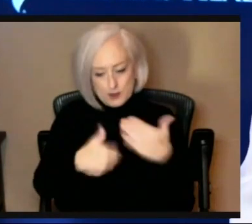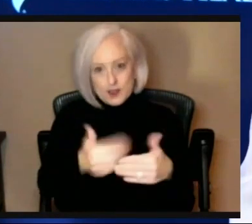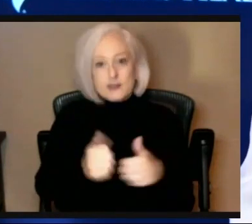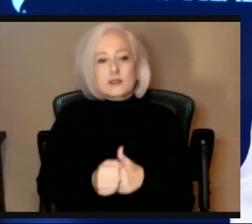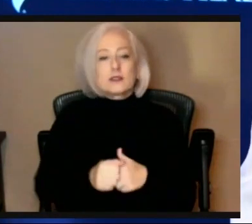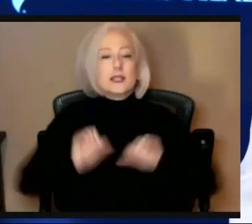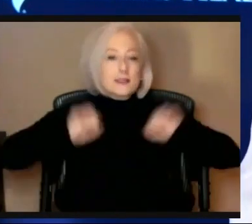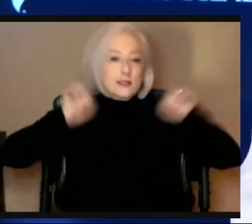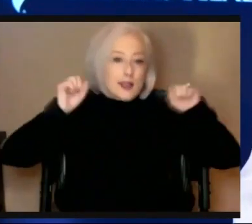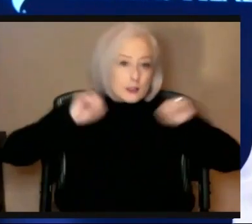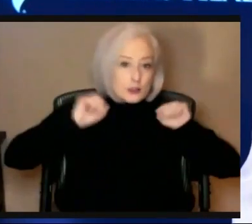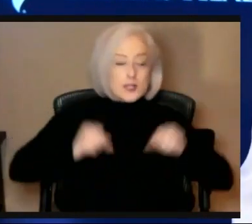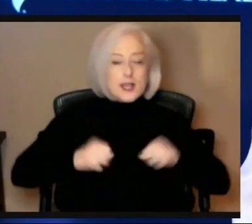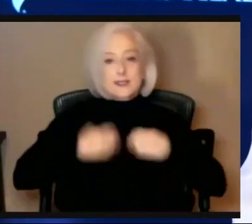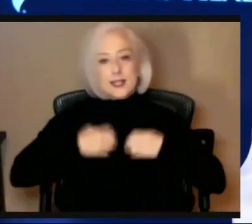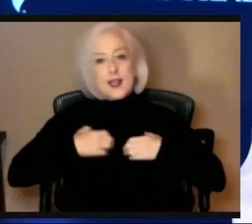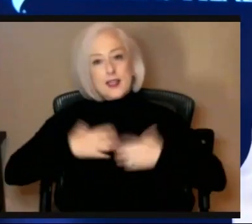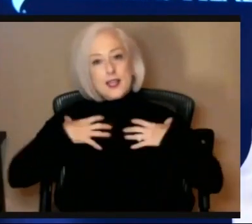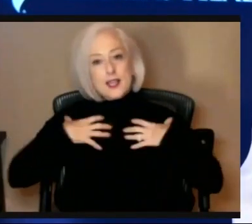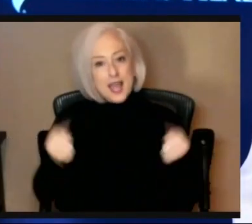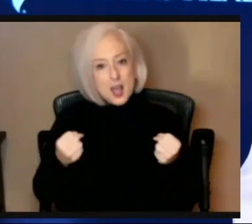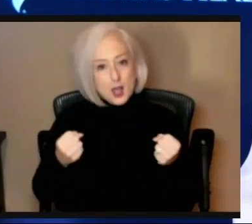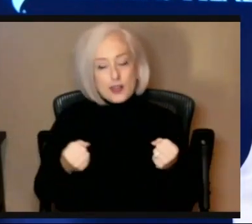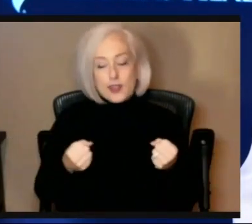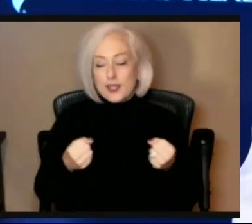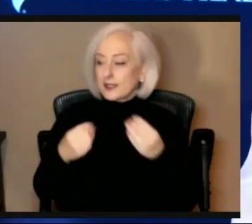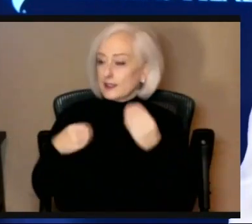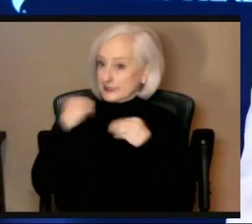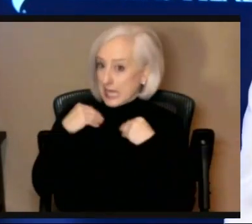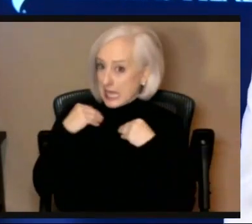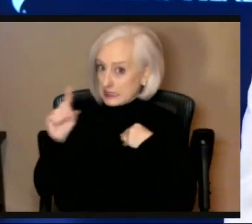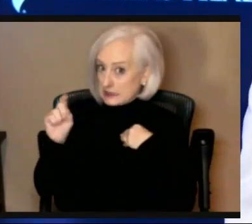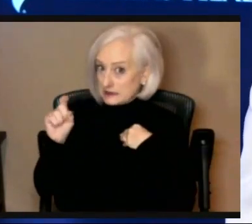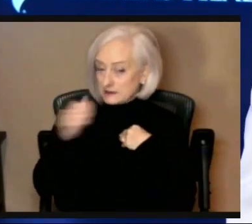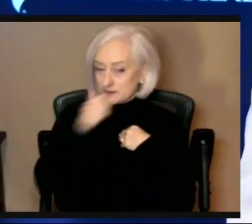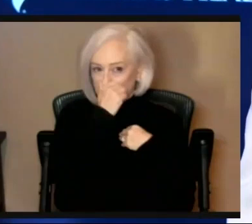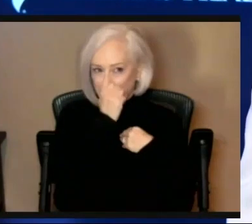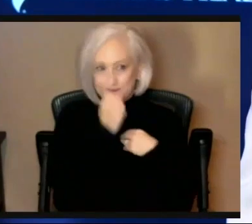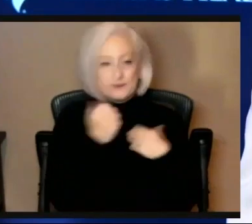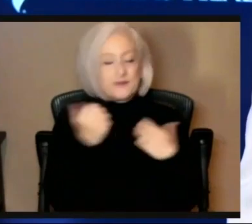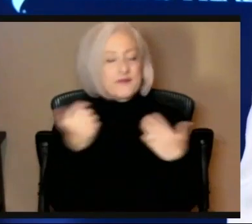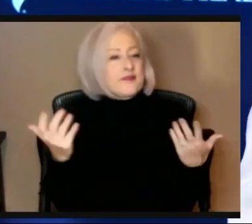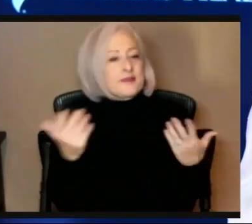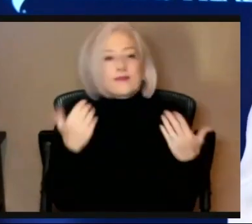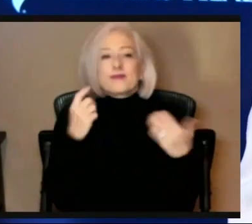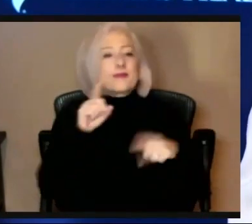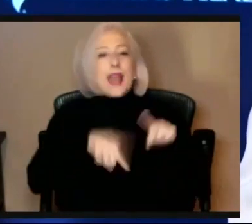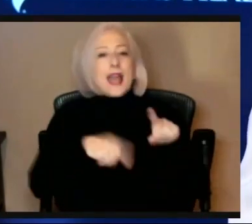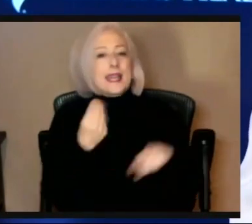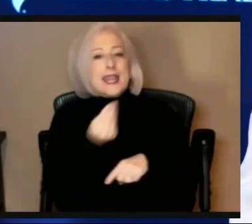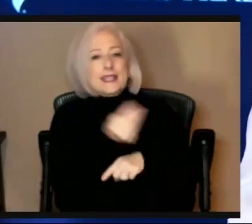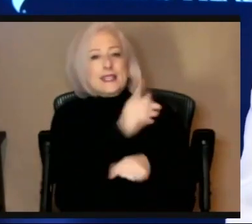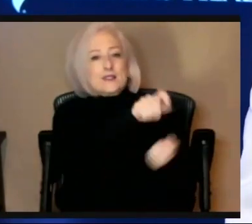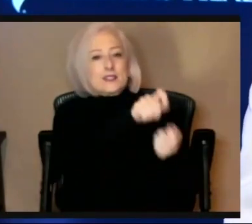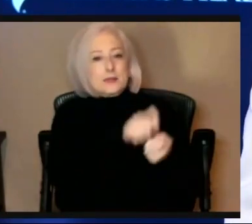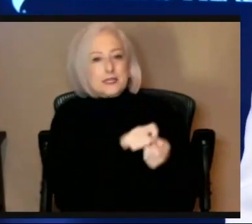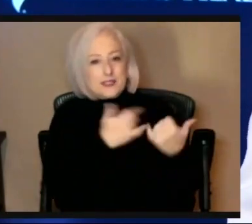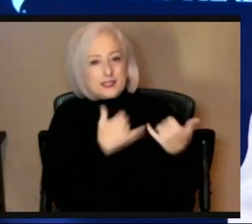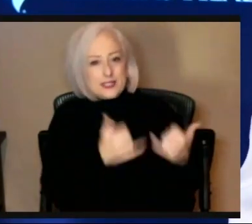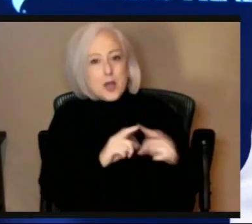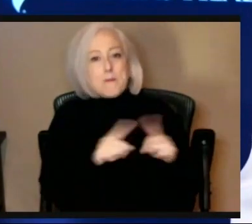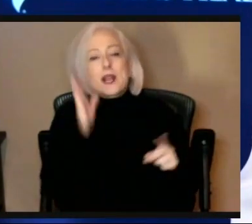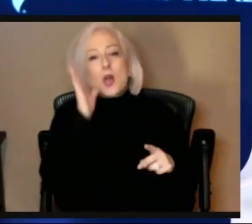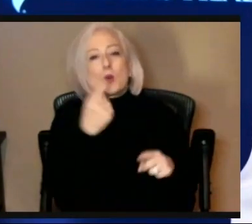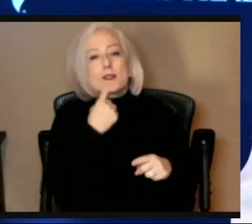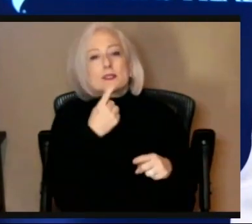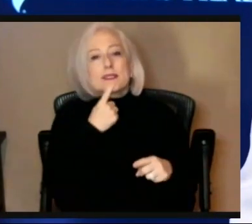healthy. Diet? What does diet play? I couldn't give you specifics, but what I'll tell you is the smoking